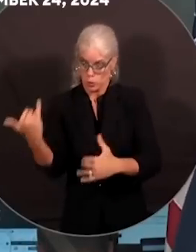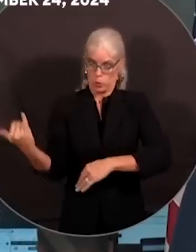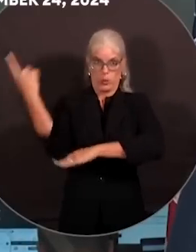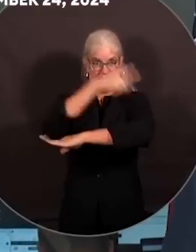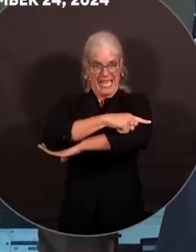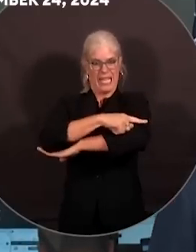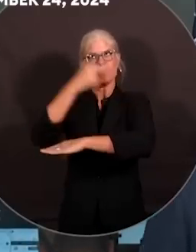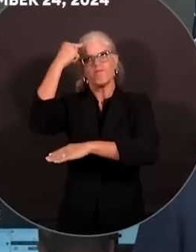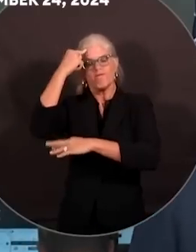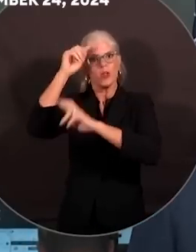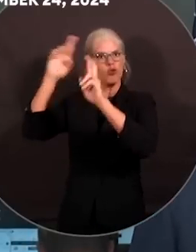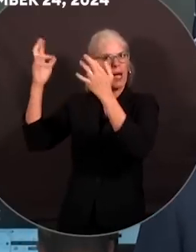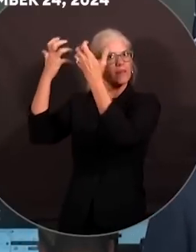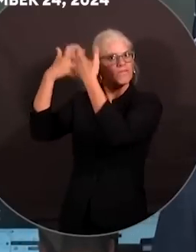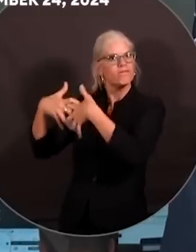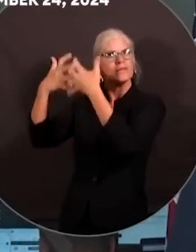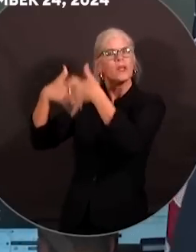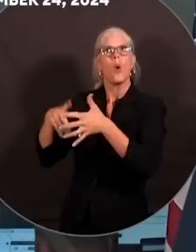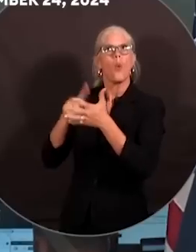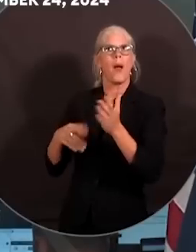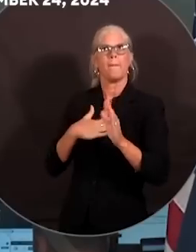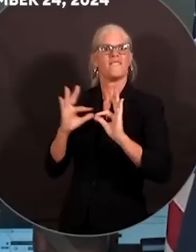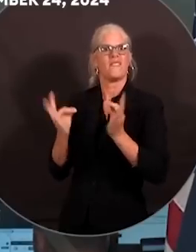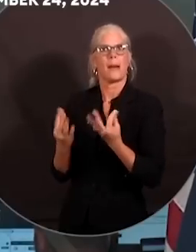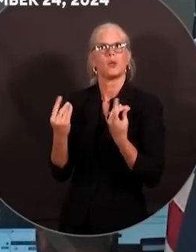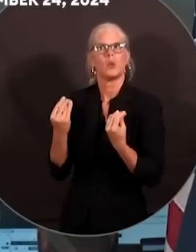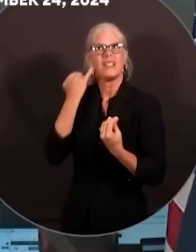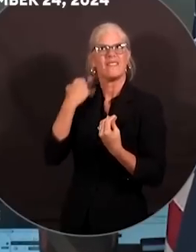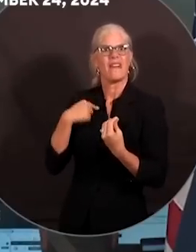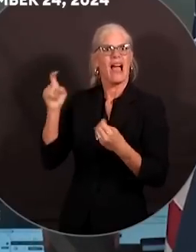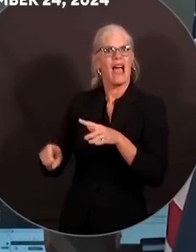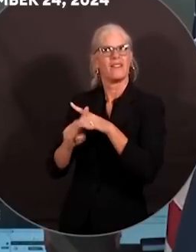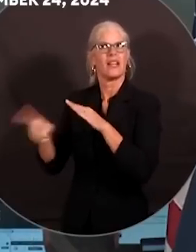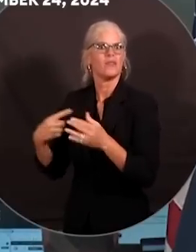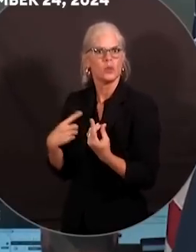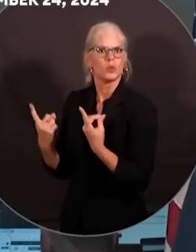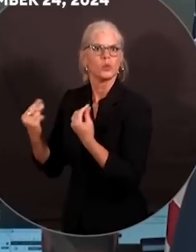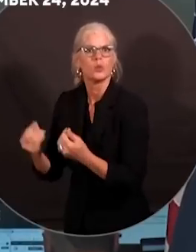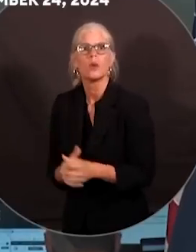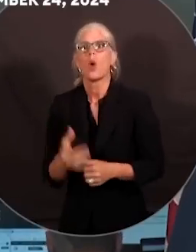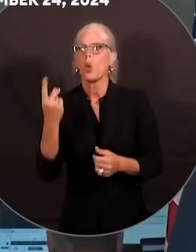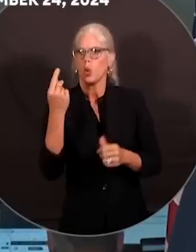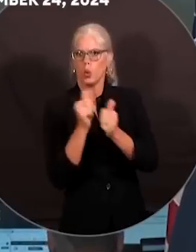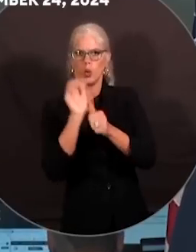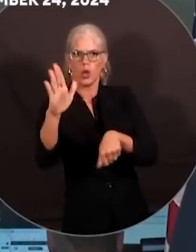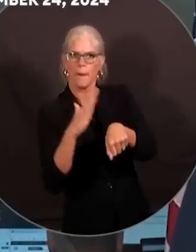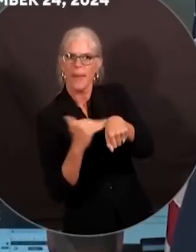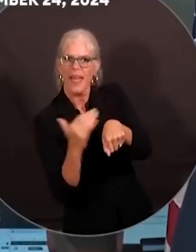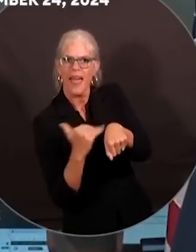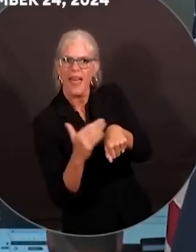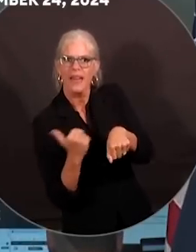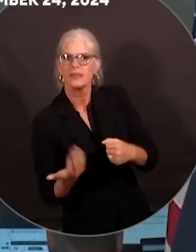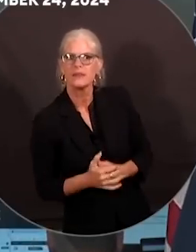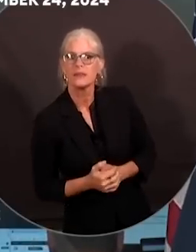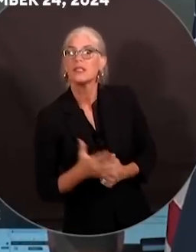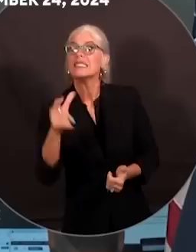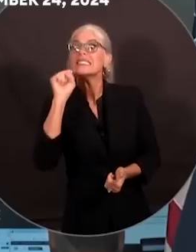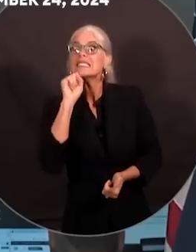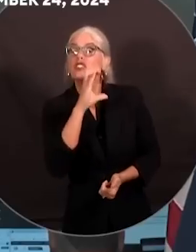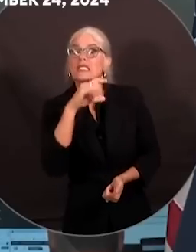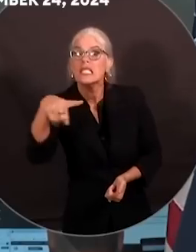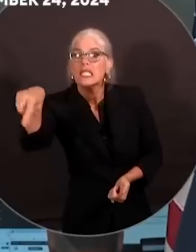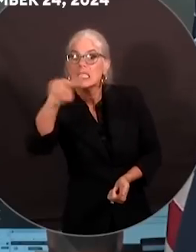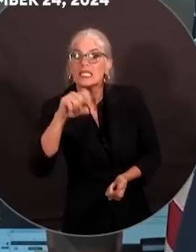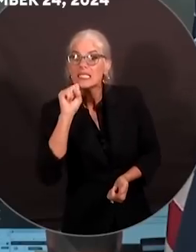that disaster plan and what they should do. Make sure you include your pets. Make sure you include any senior citizens in